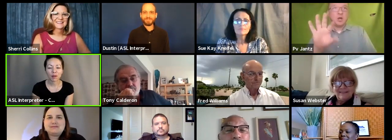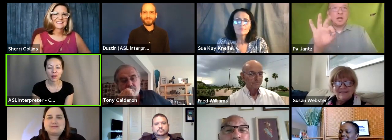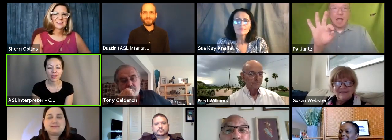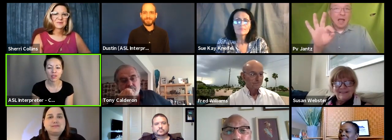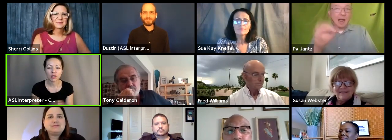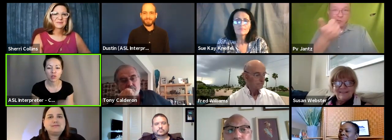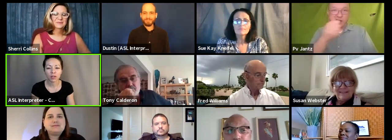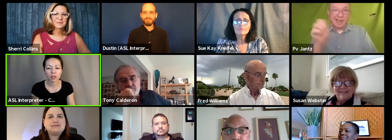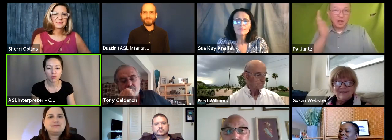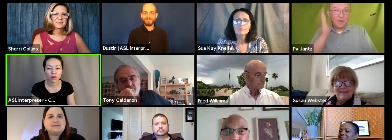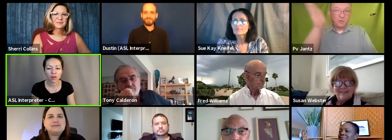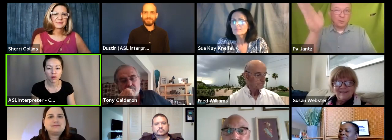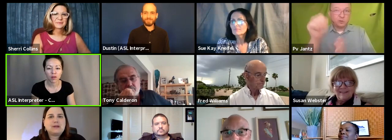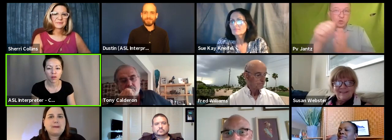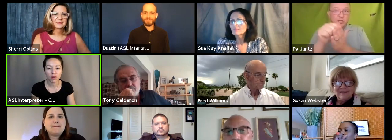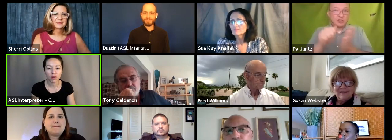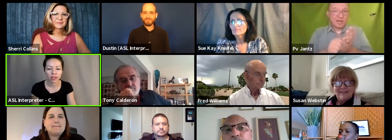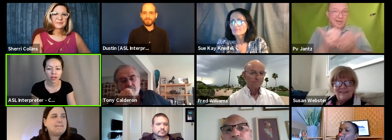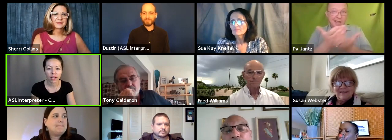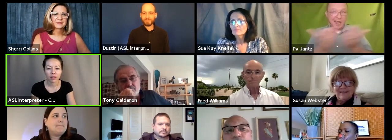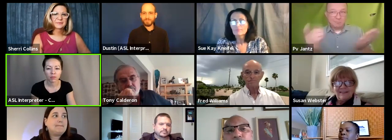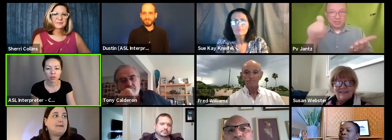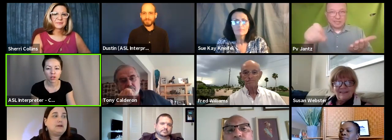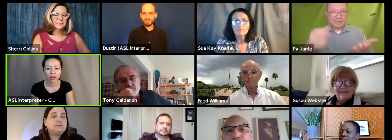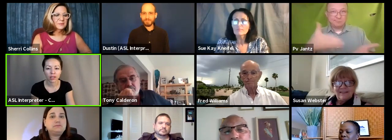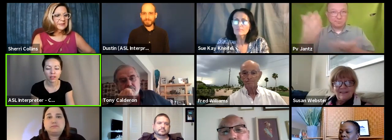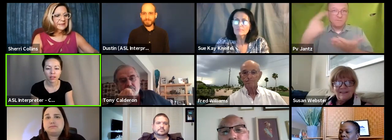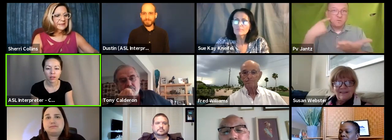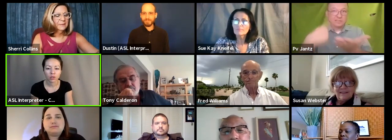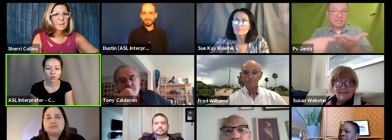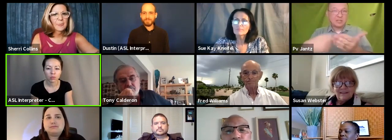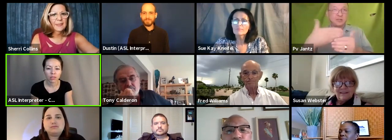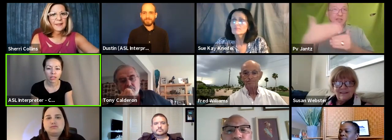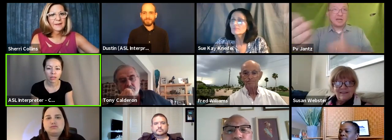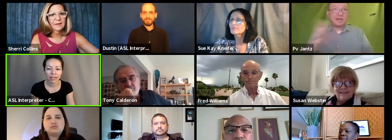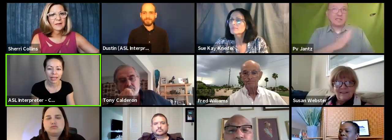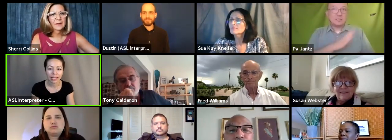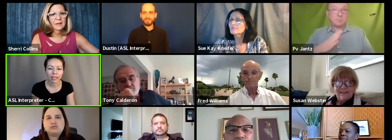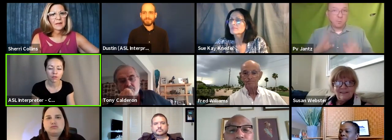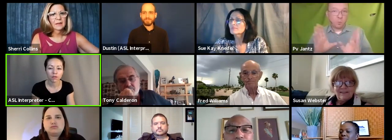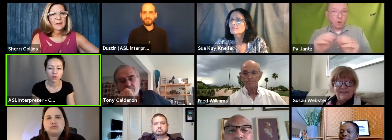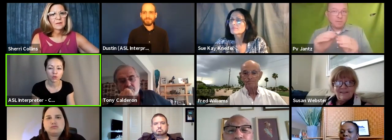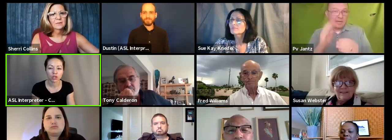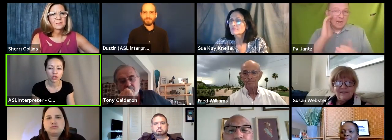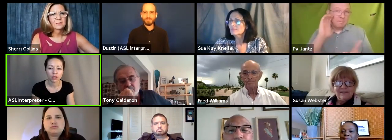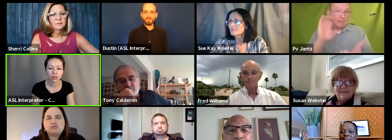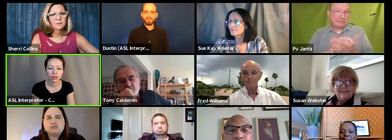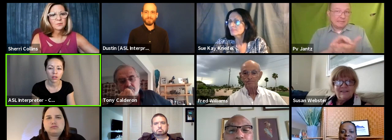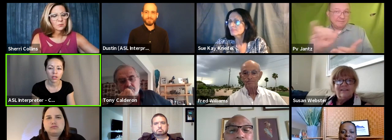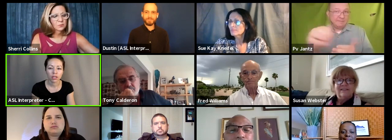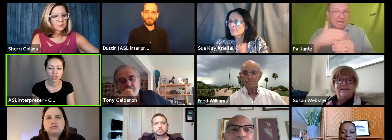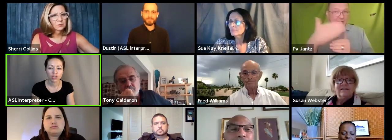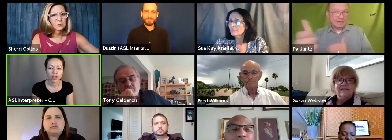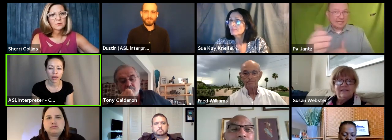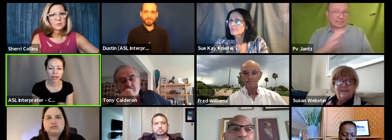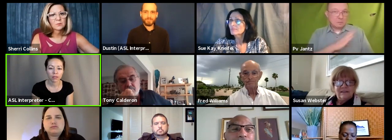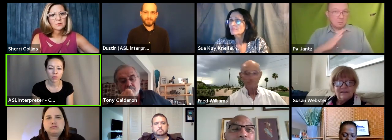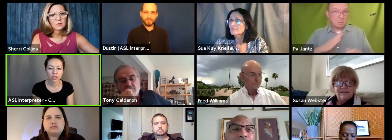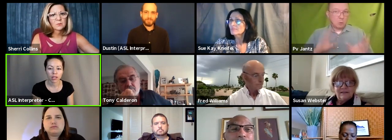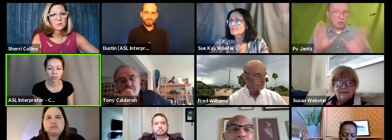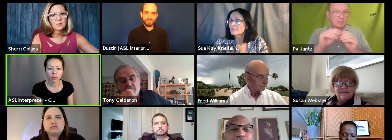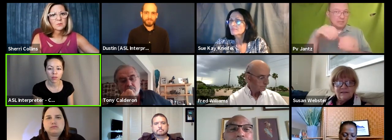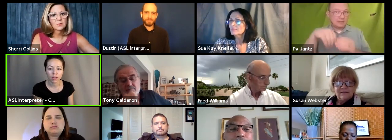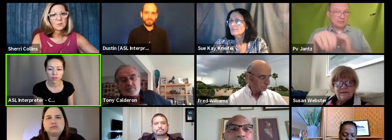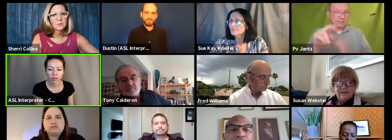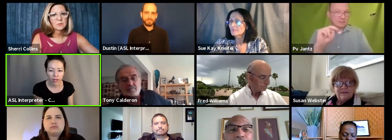Okay, all right, thank you. So we're going to move on to agenda item number 9, which would be any future agenda items.